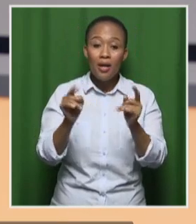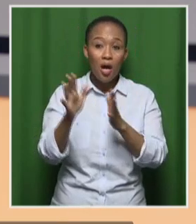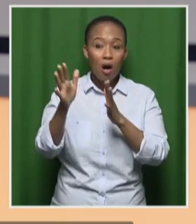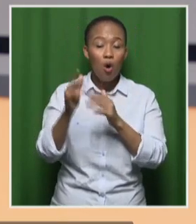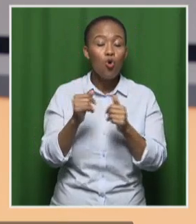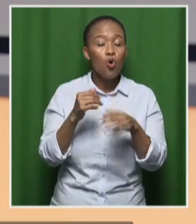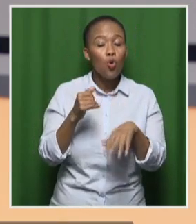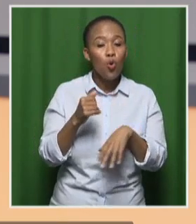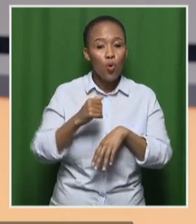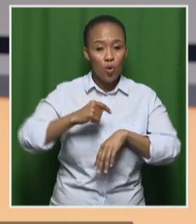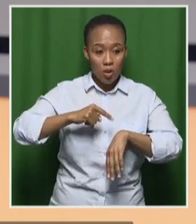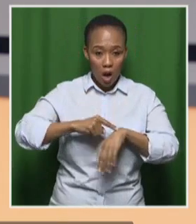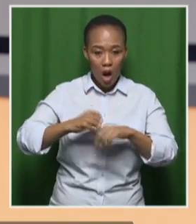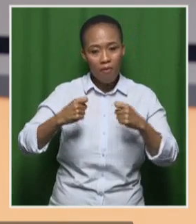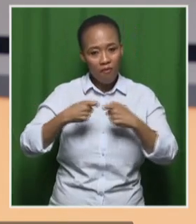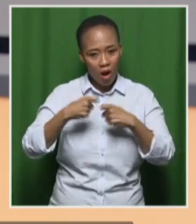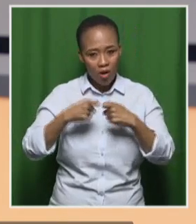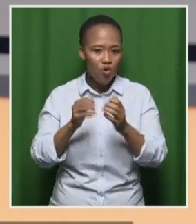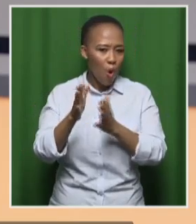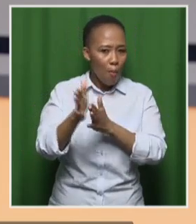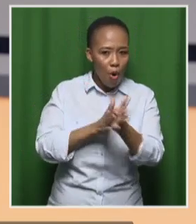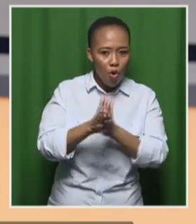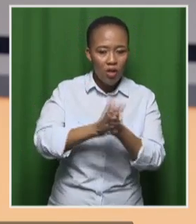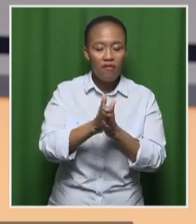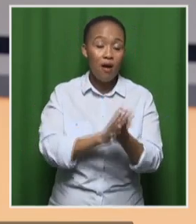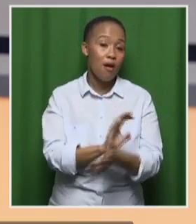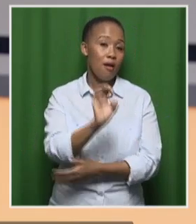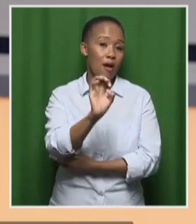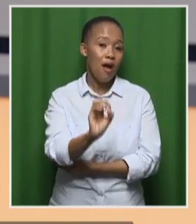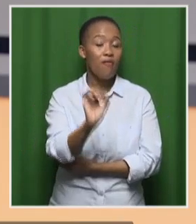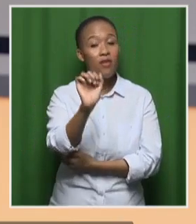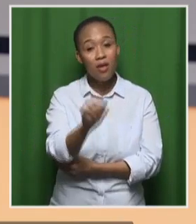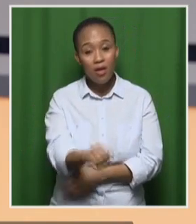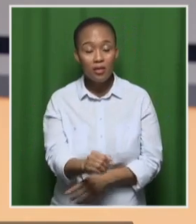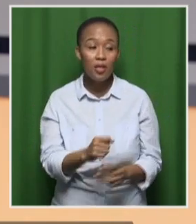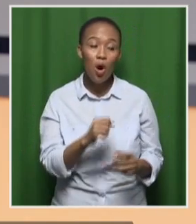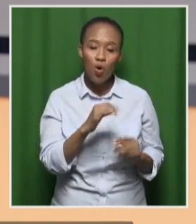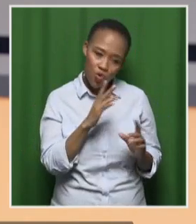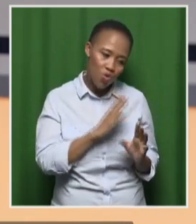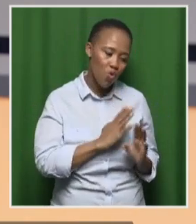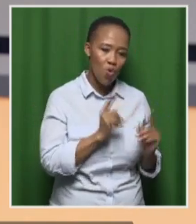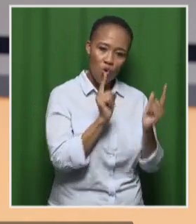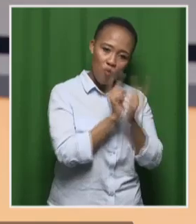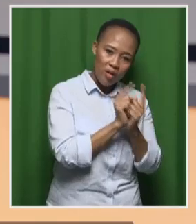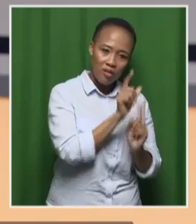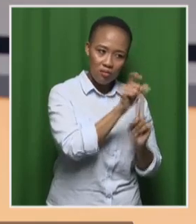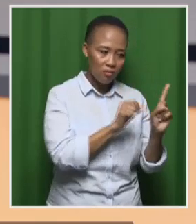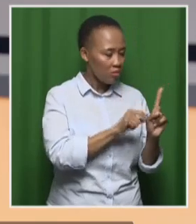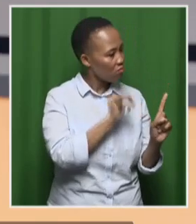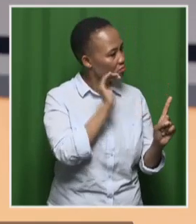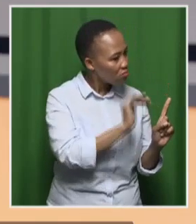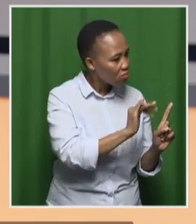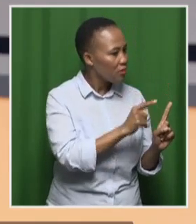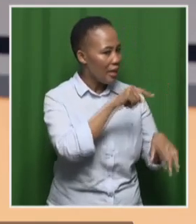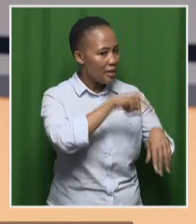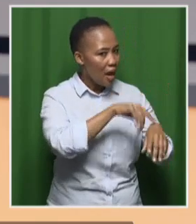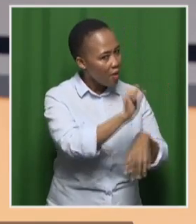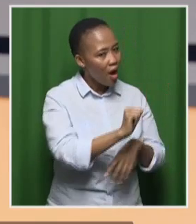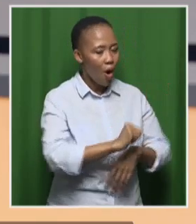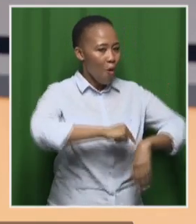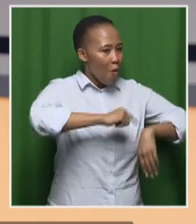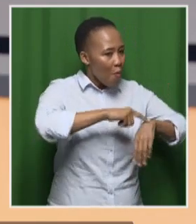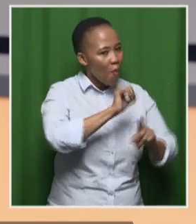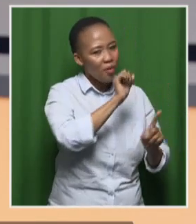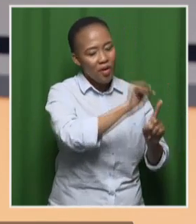the fight because you get into that ring next to your boxer and you're telling him, this is your time, this is your moment, you've got to dig